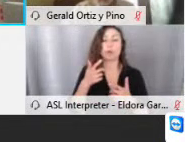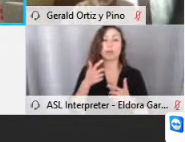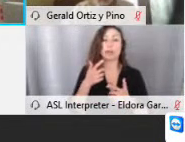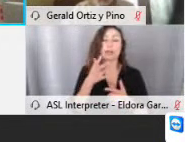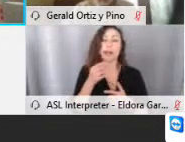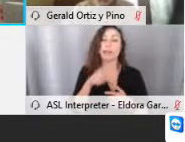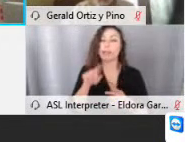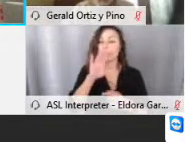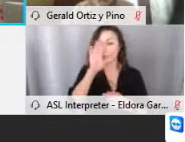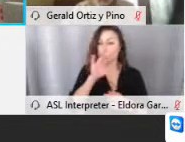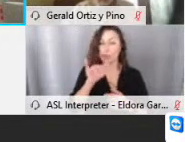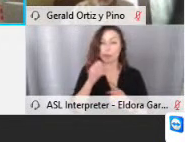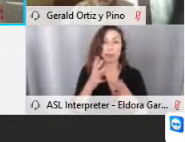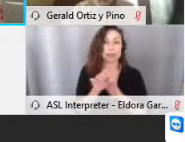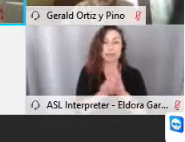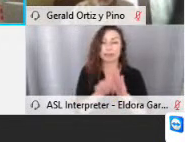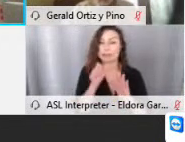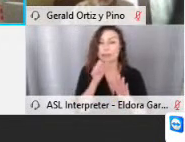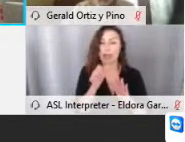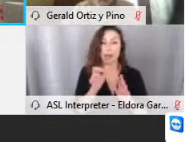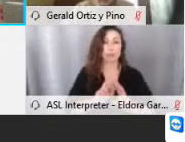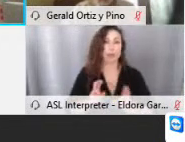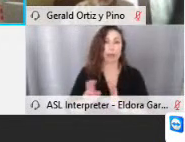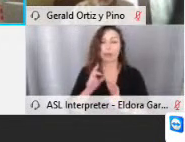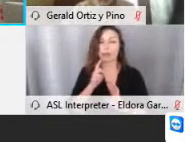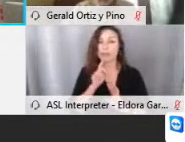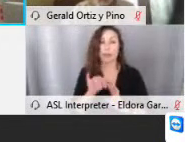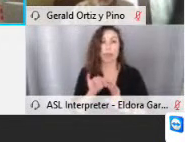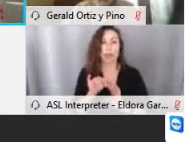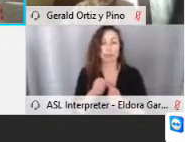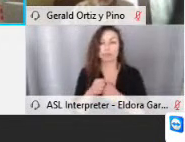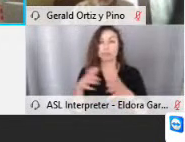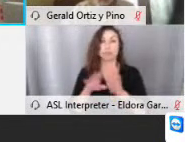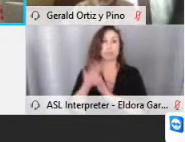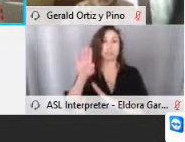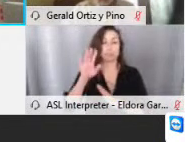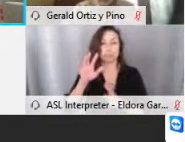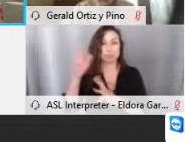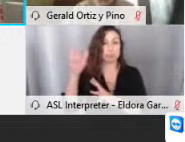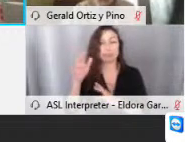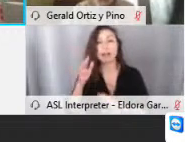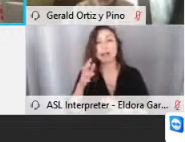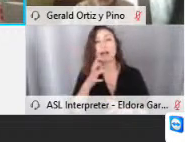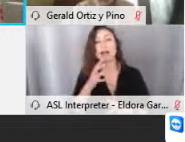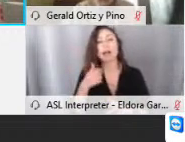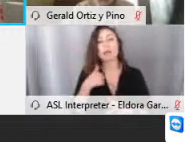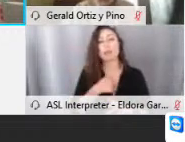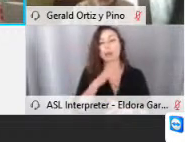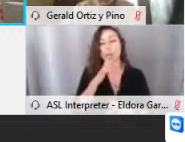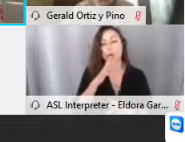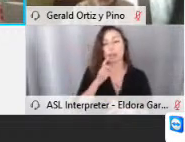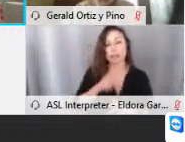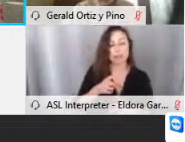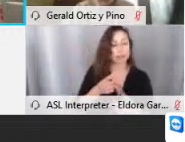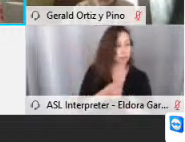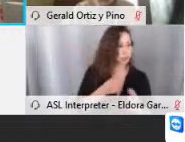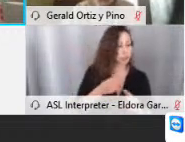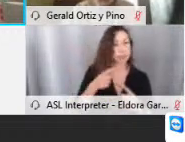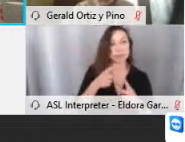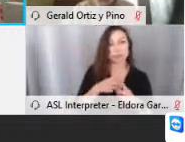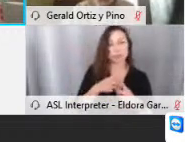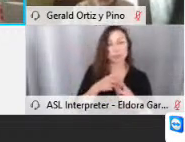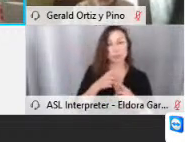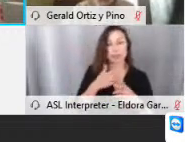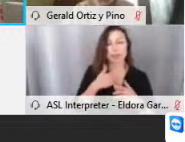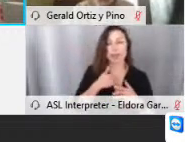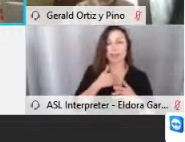So they also knew that states would not have budgeted for that growth and that we would also likely be called upon to make sure that we shored up the safety net